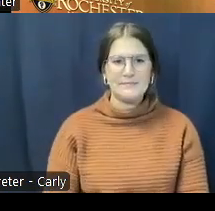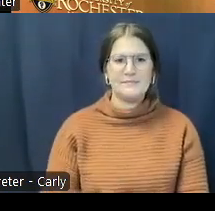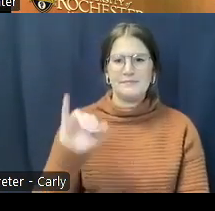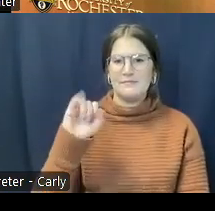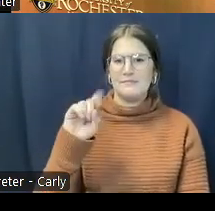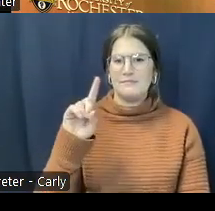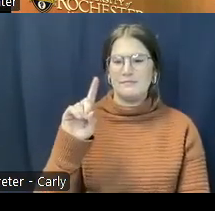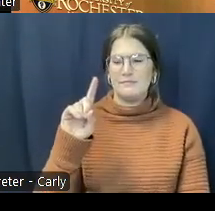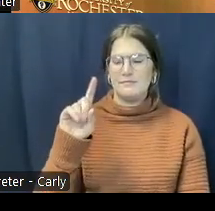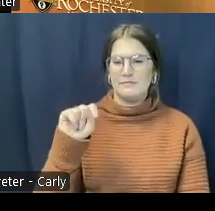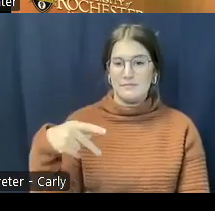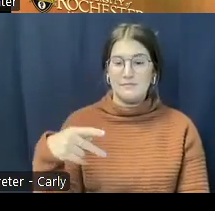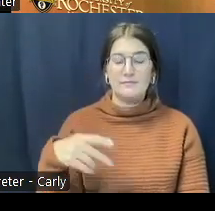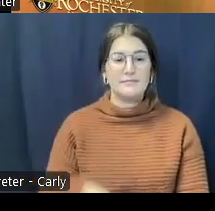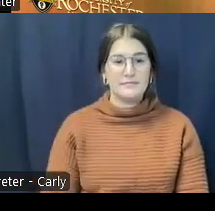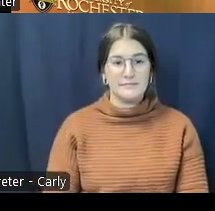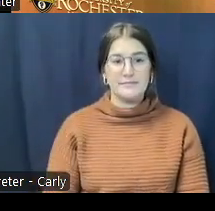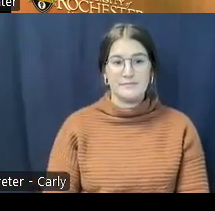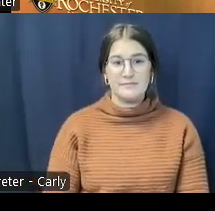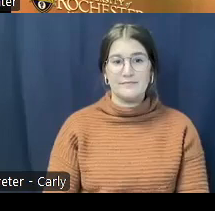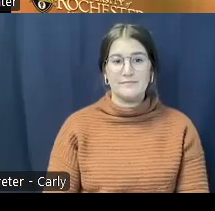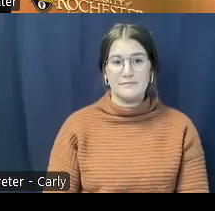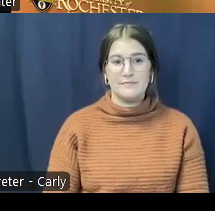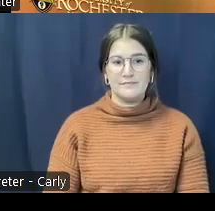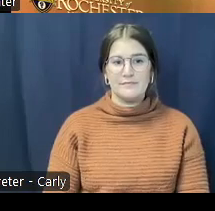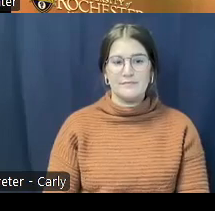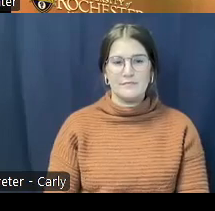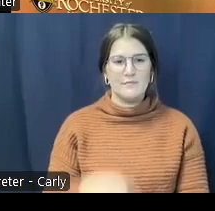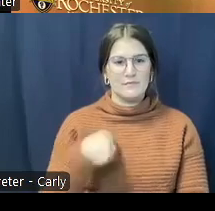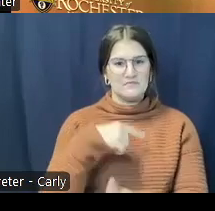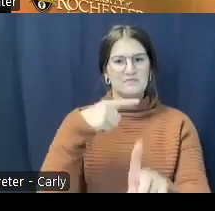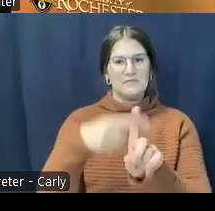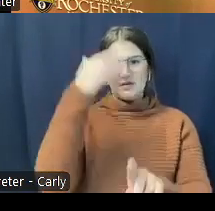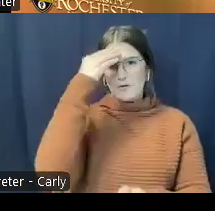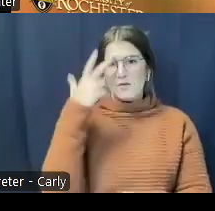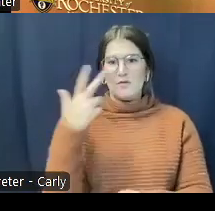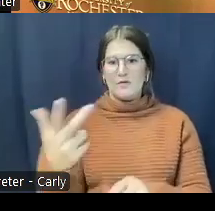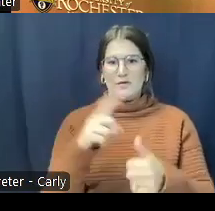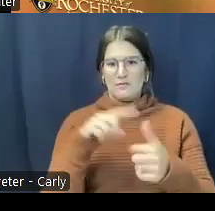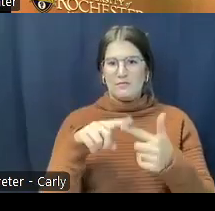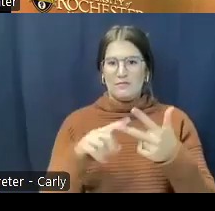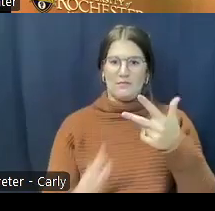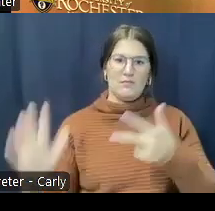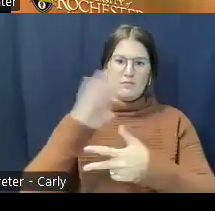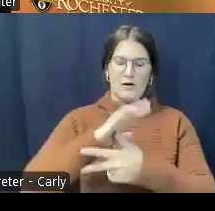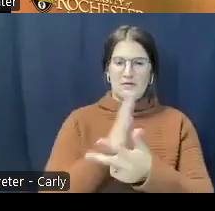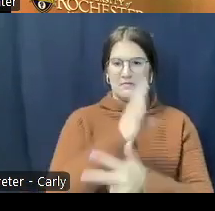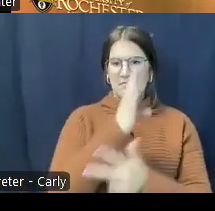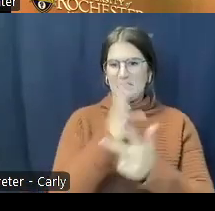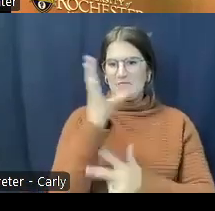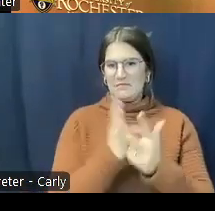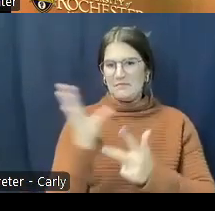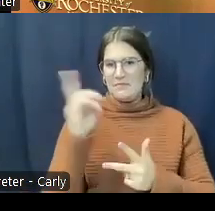ISTDP, it's posited that there are three primary pathways of anxiety,